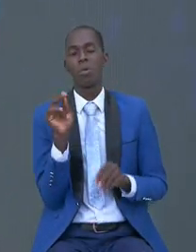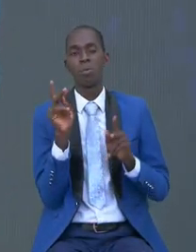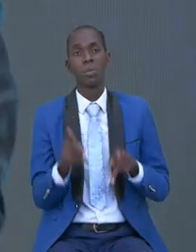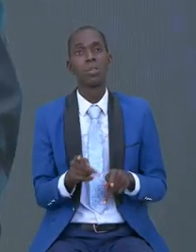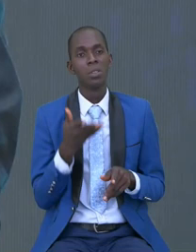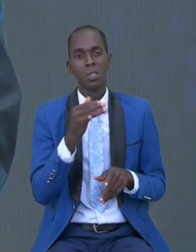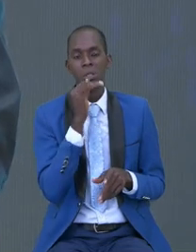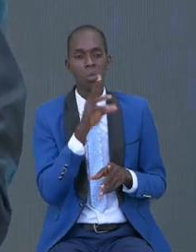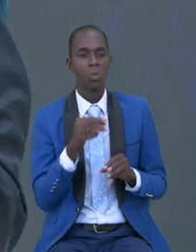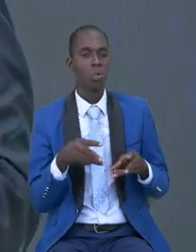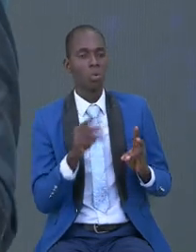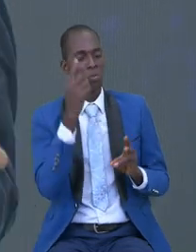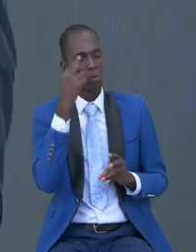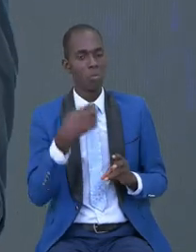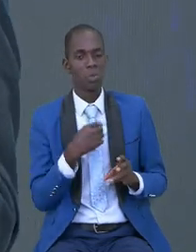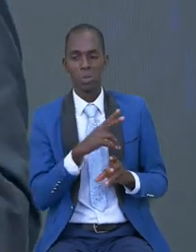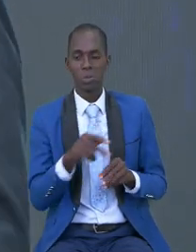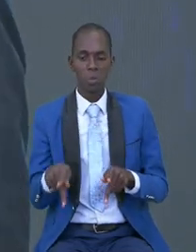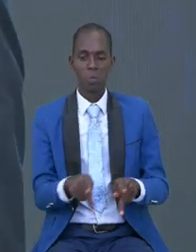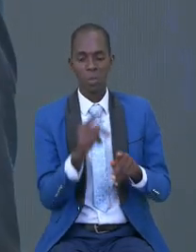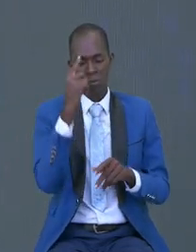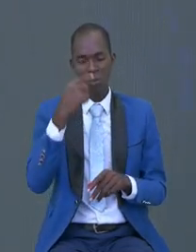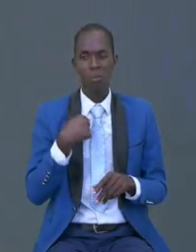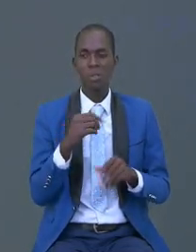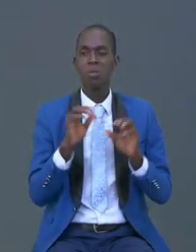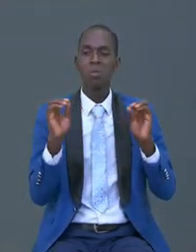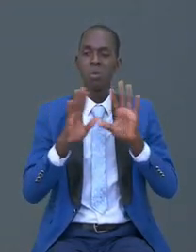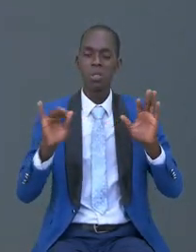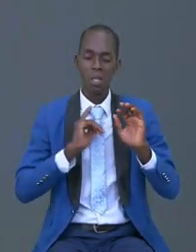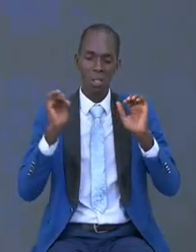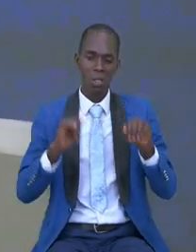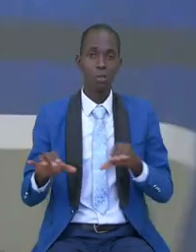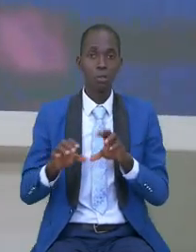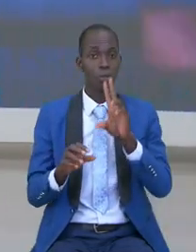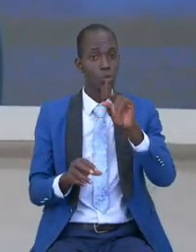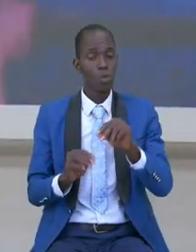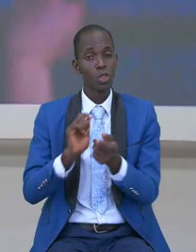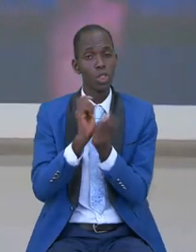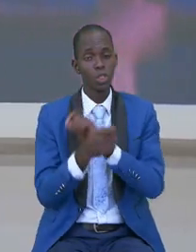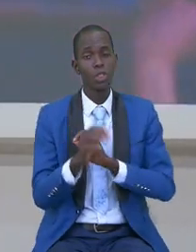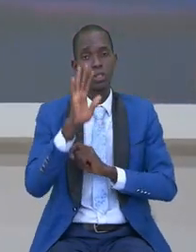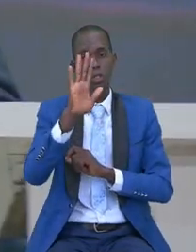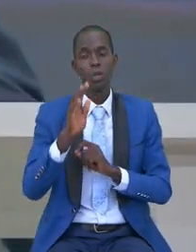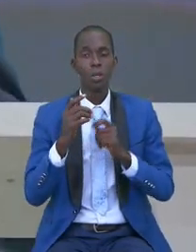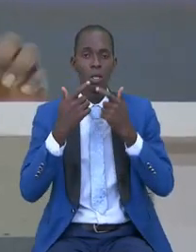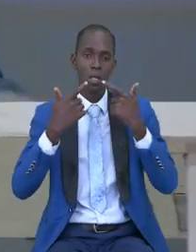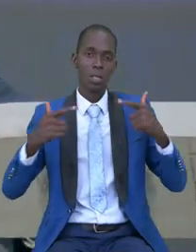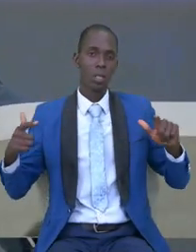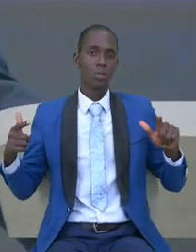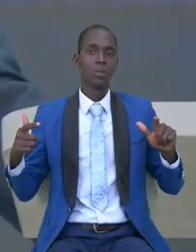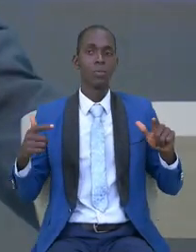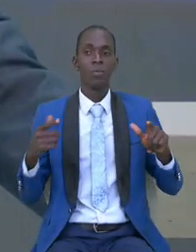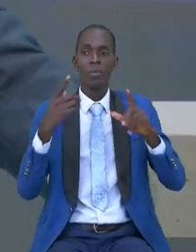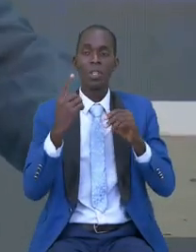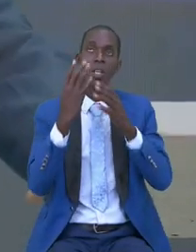me, there's no path for me, and there's nothing I can do. Change your language. The way